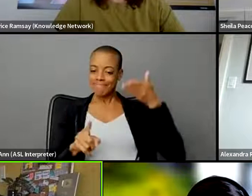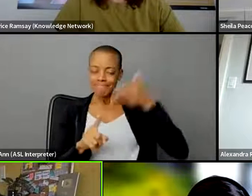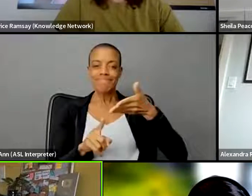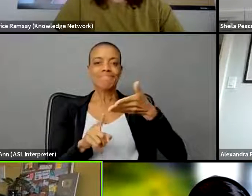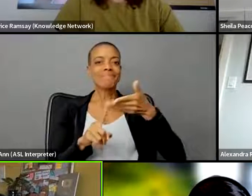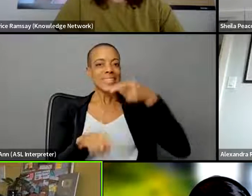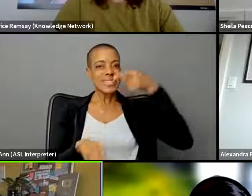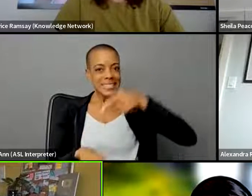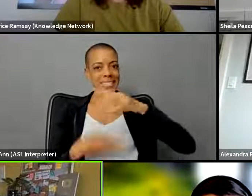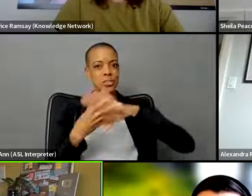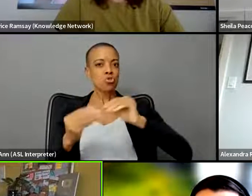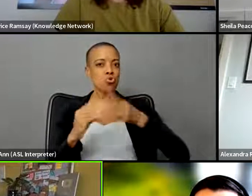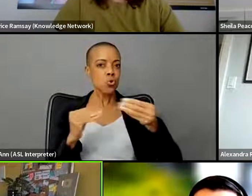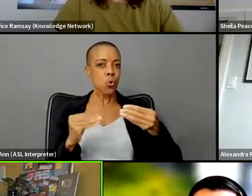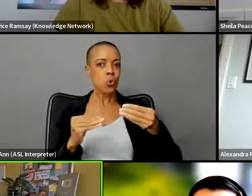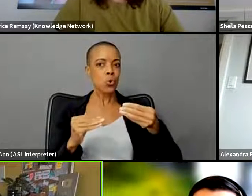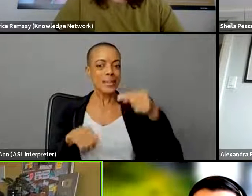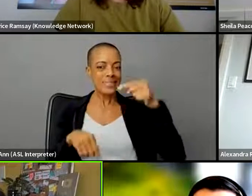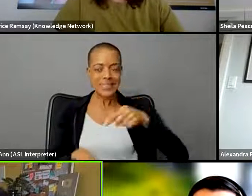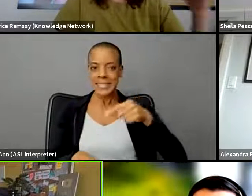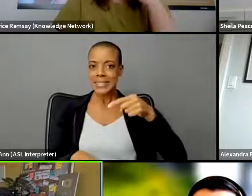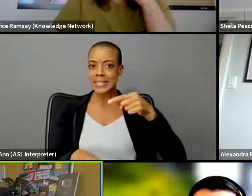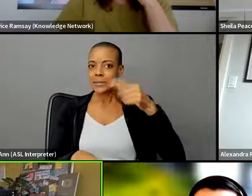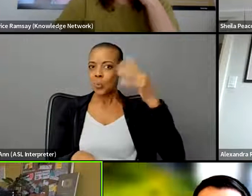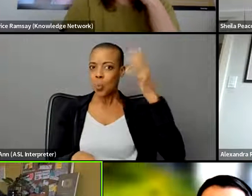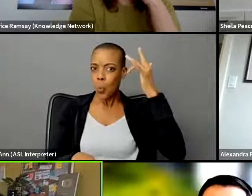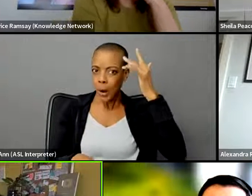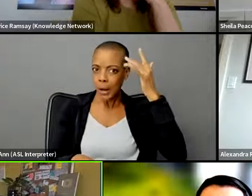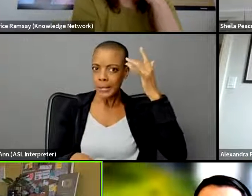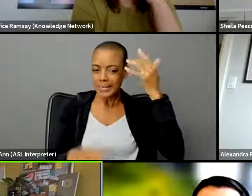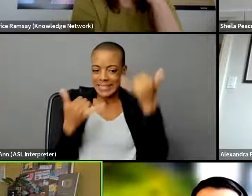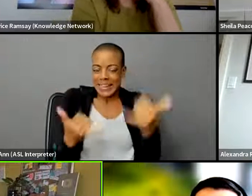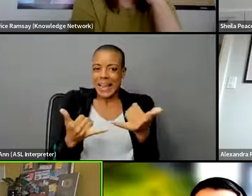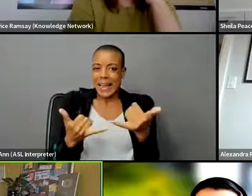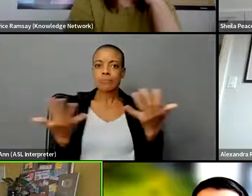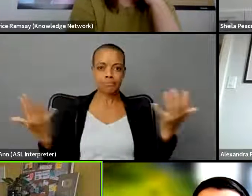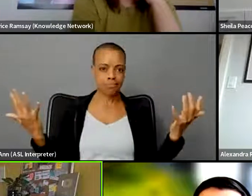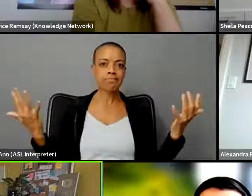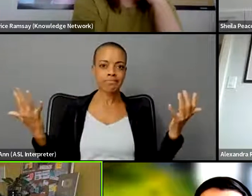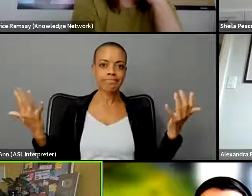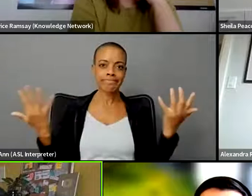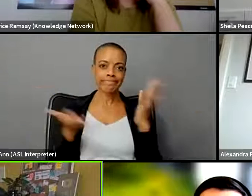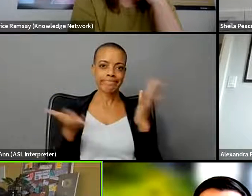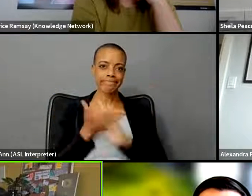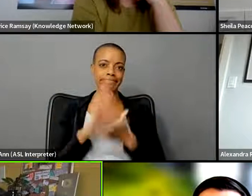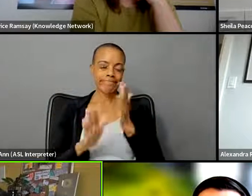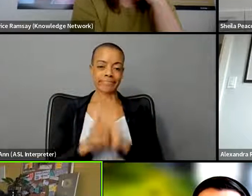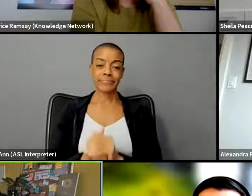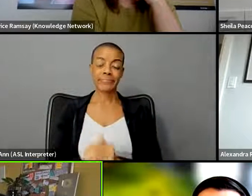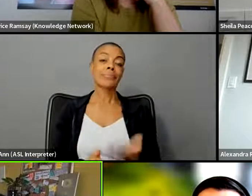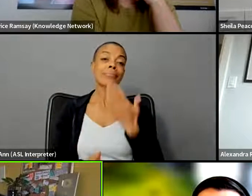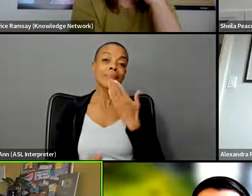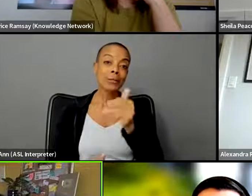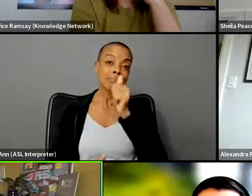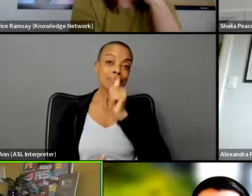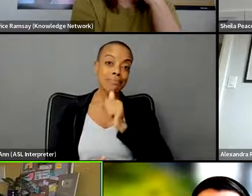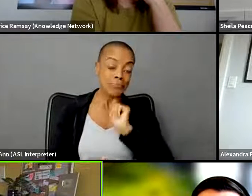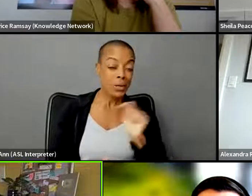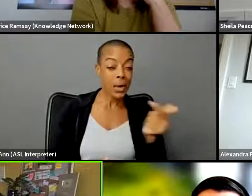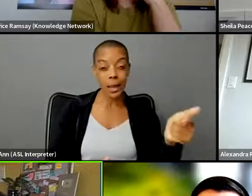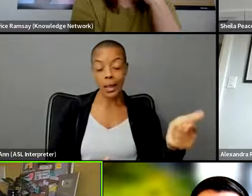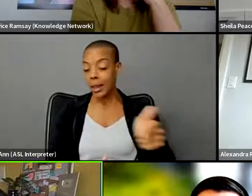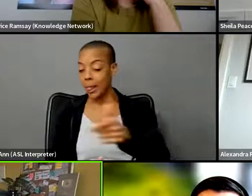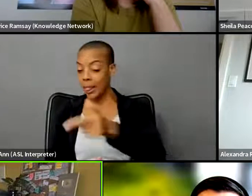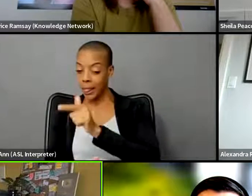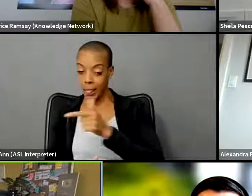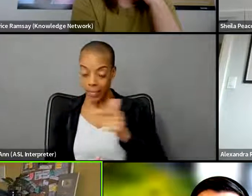now? Now, thanks everyone who asked questions, for waiting patiently for me to get to them. And so I want to start with this first one,